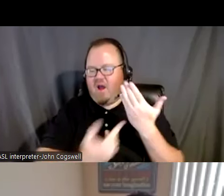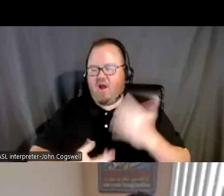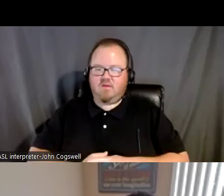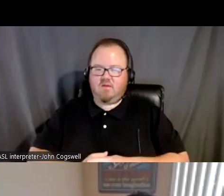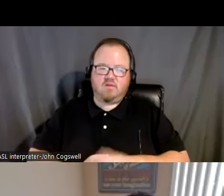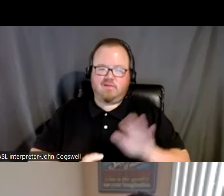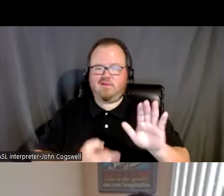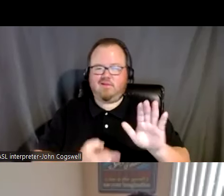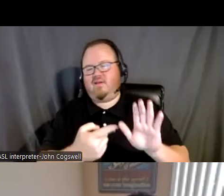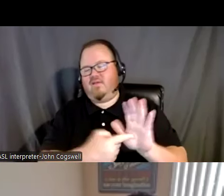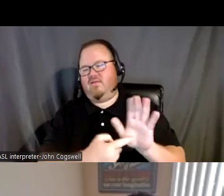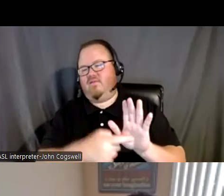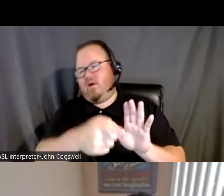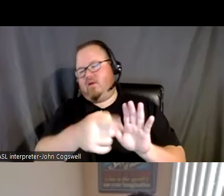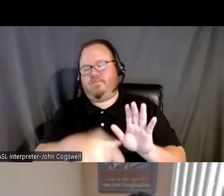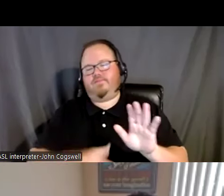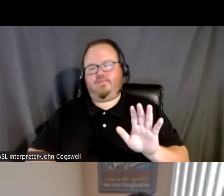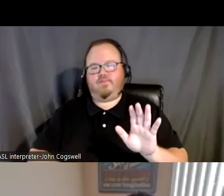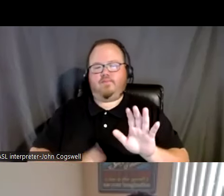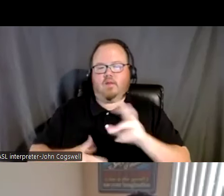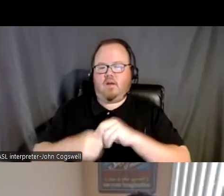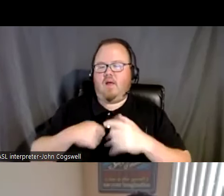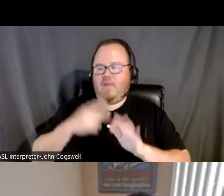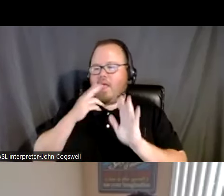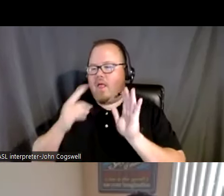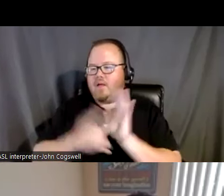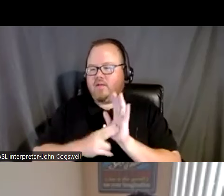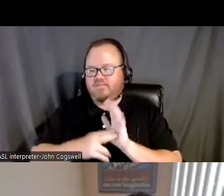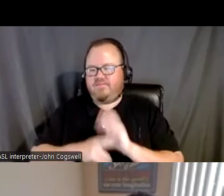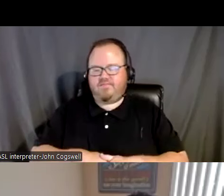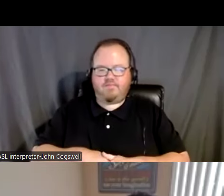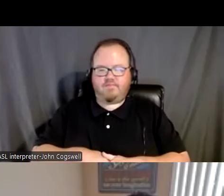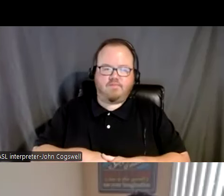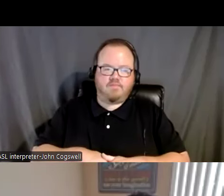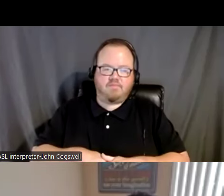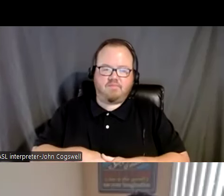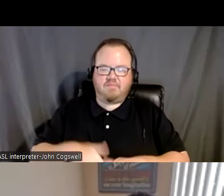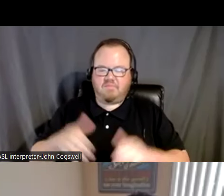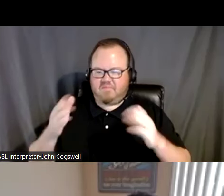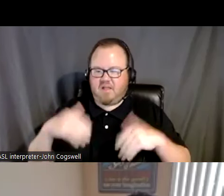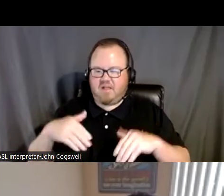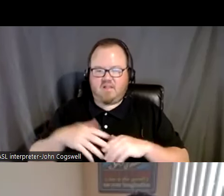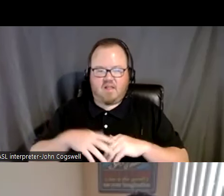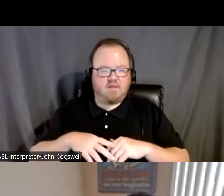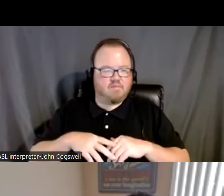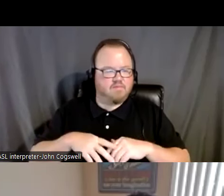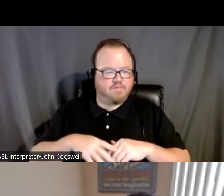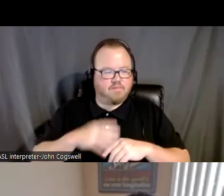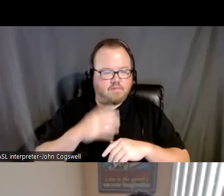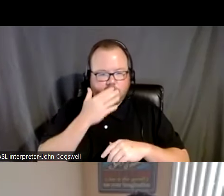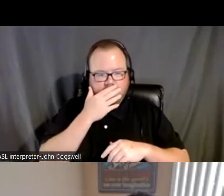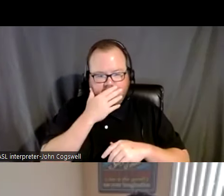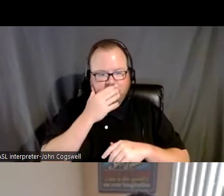front. And then additionally, we have the stickers. So if we go to the next slide, we can zoom in a little bit, I